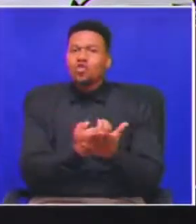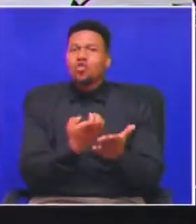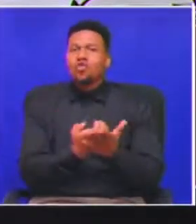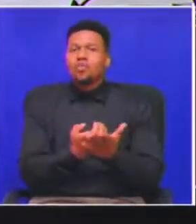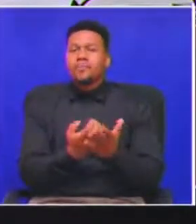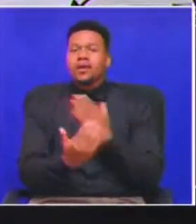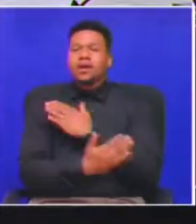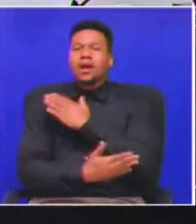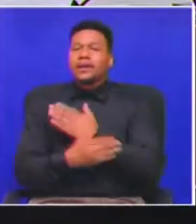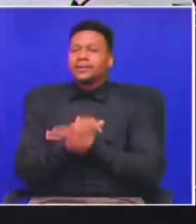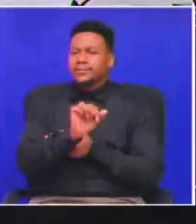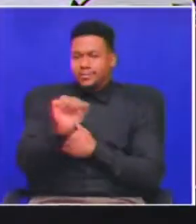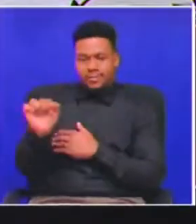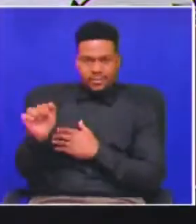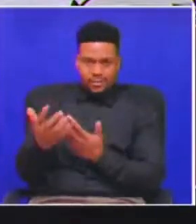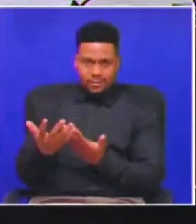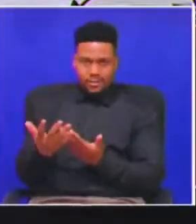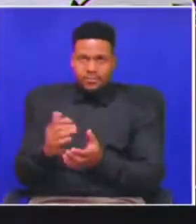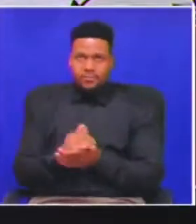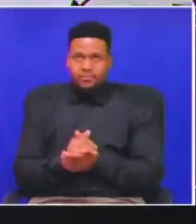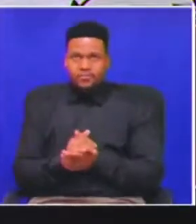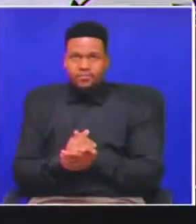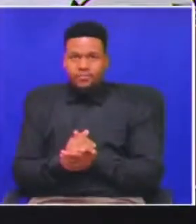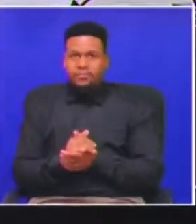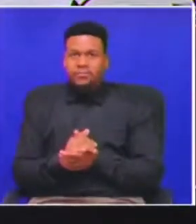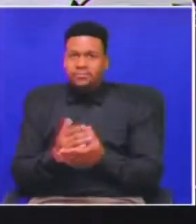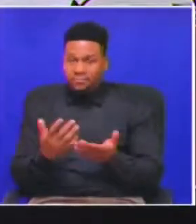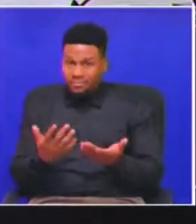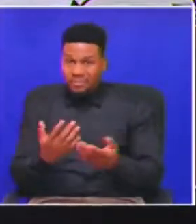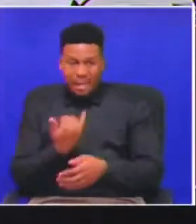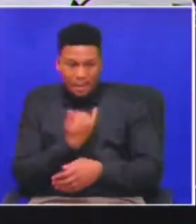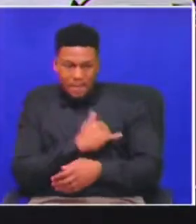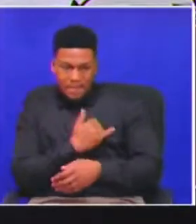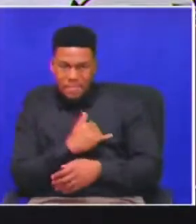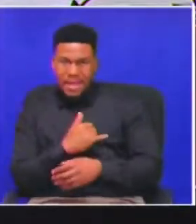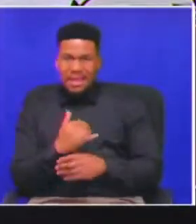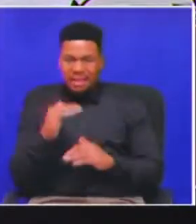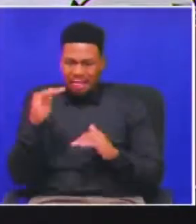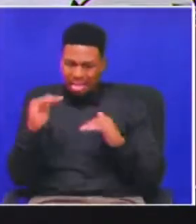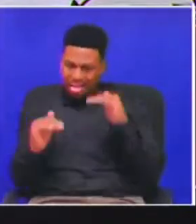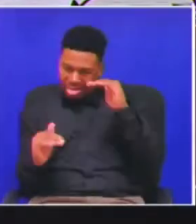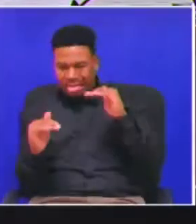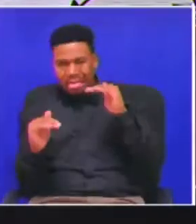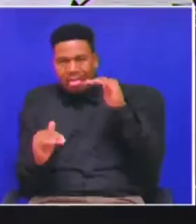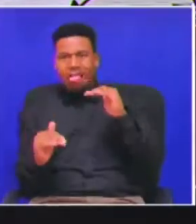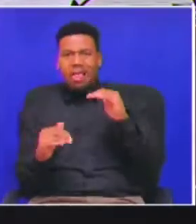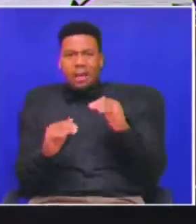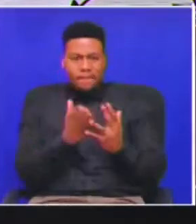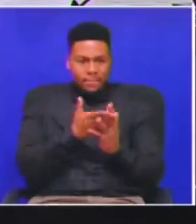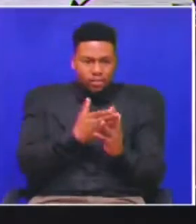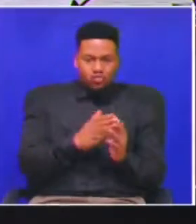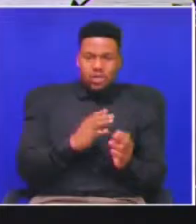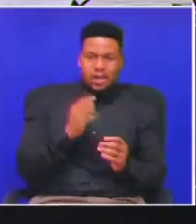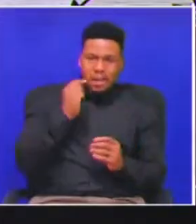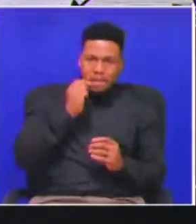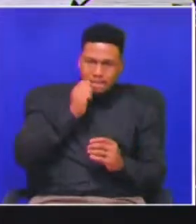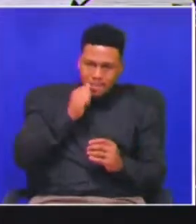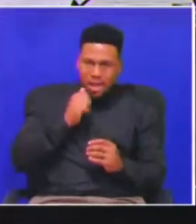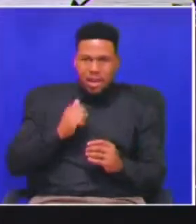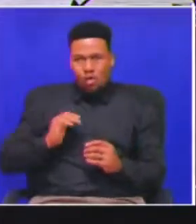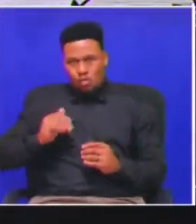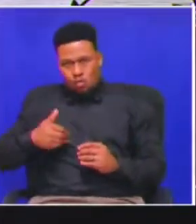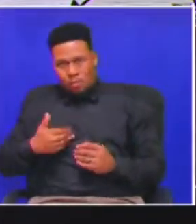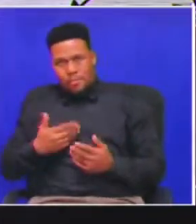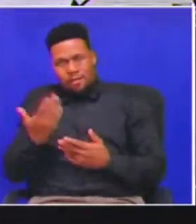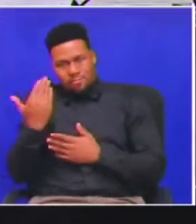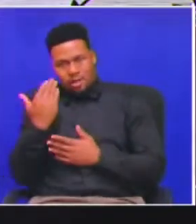disparity of pay between men and women. There must be a law that deals with that. Is that wrong or